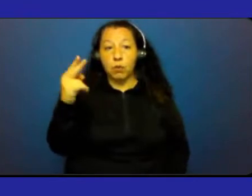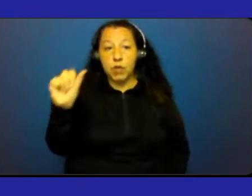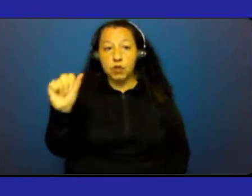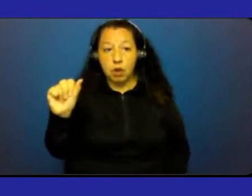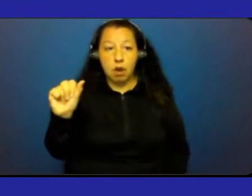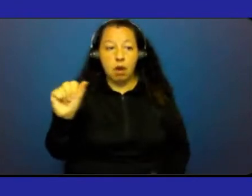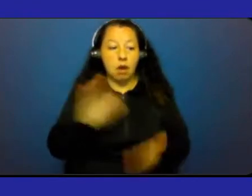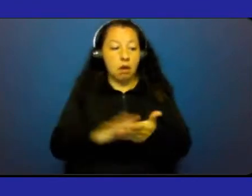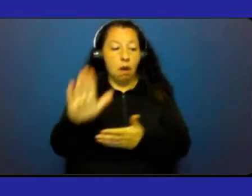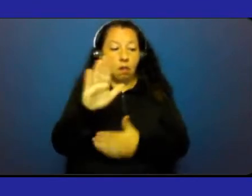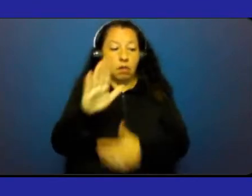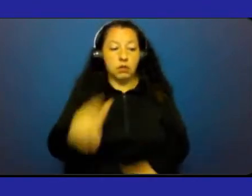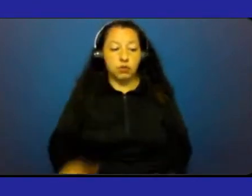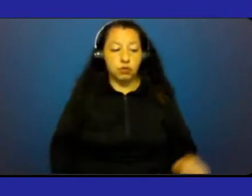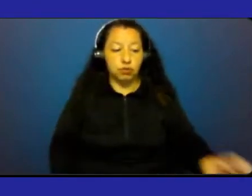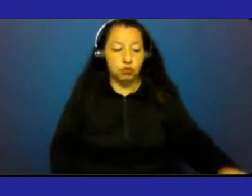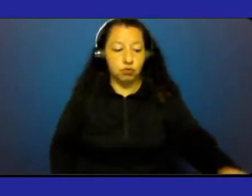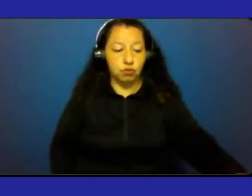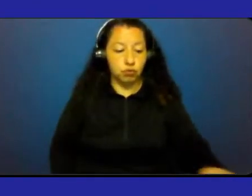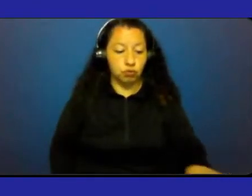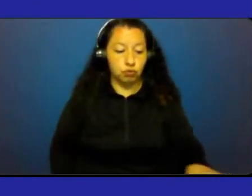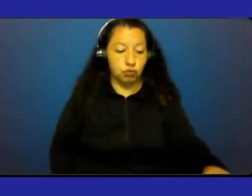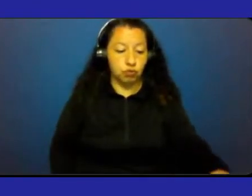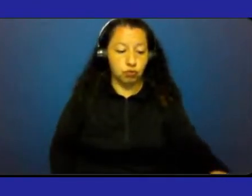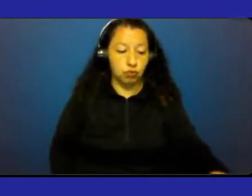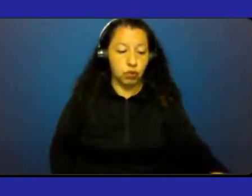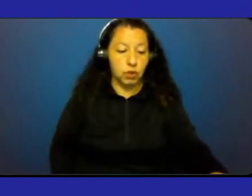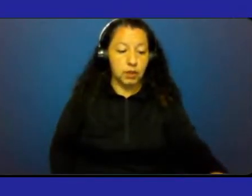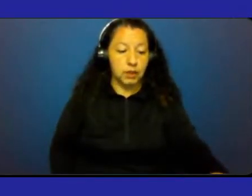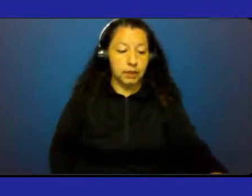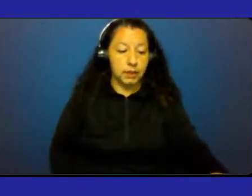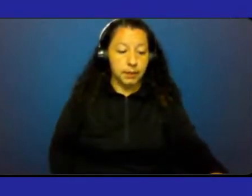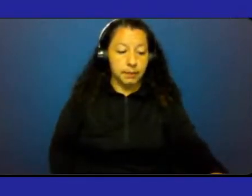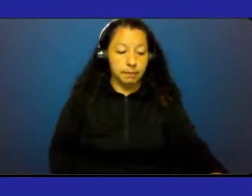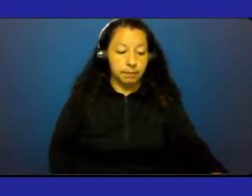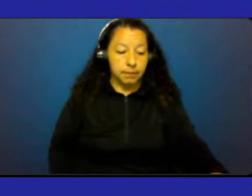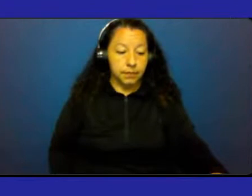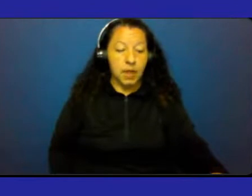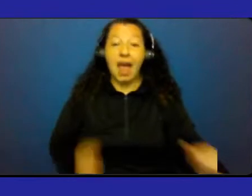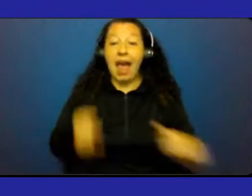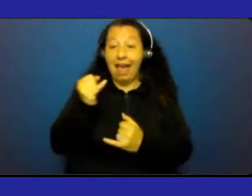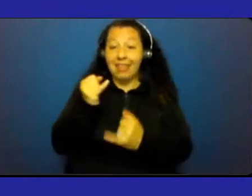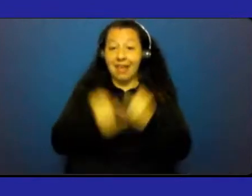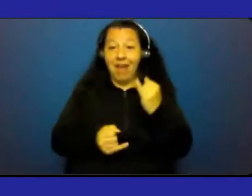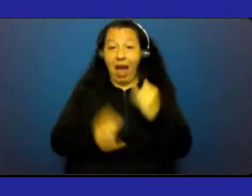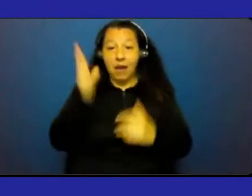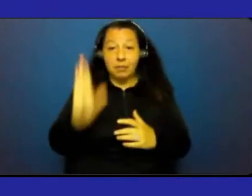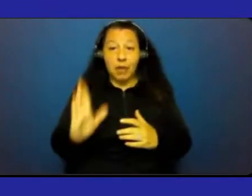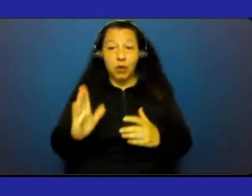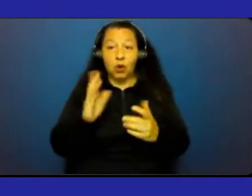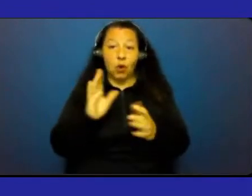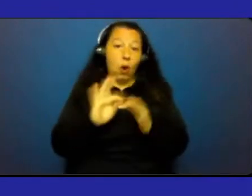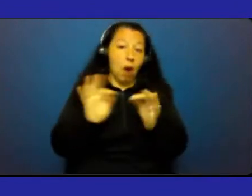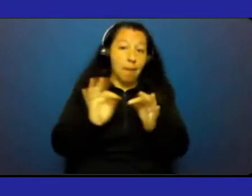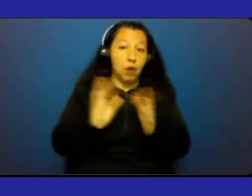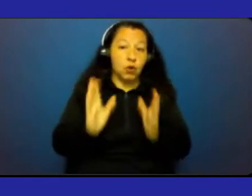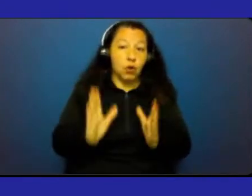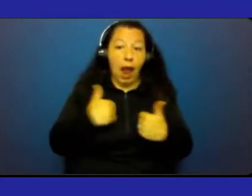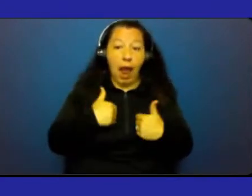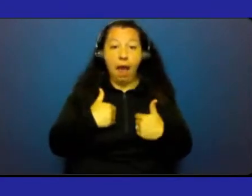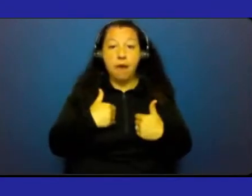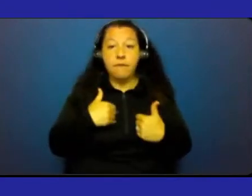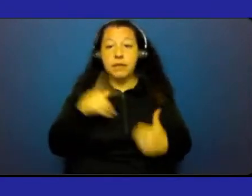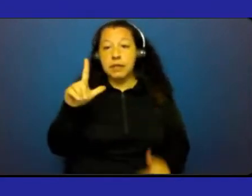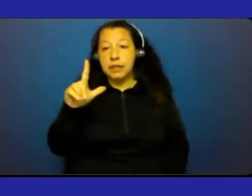No? All right. And the final speaker that I have for the program this evening is Leonette